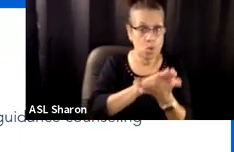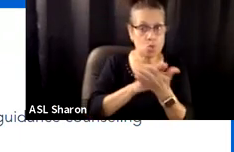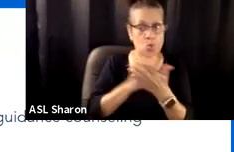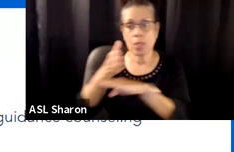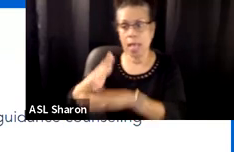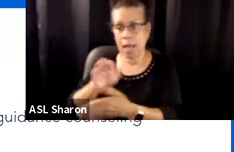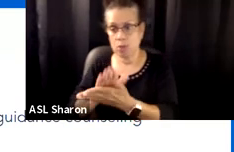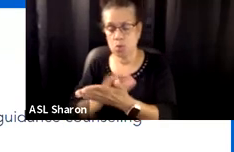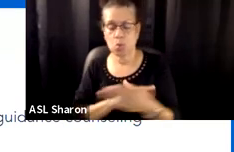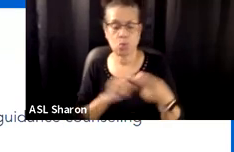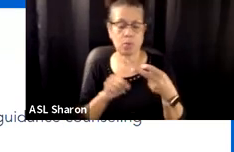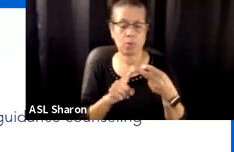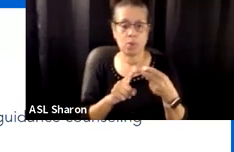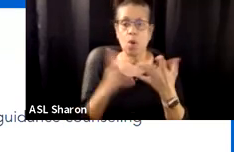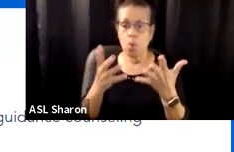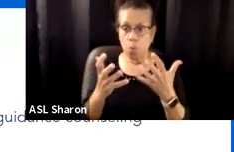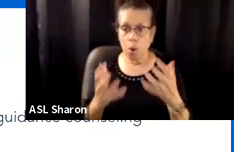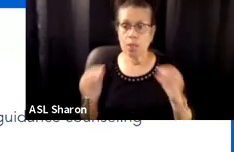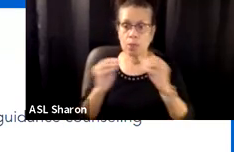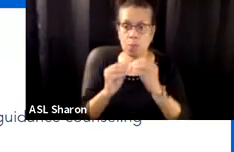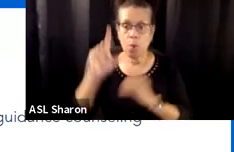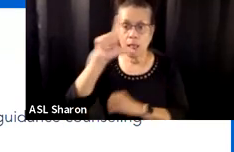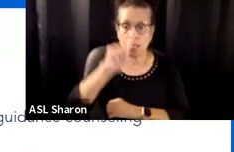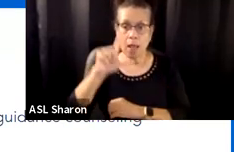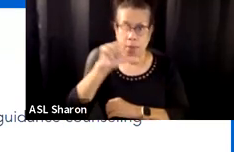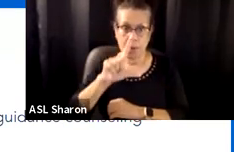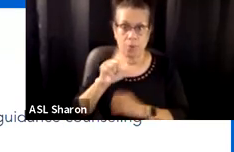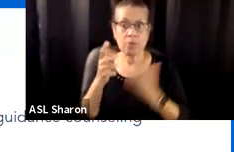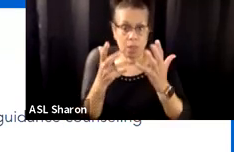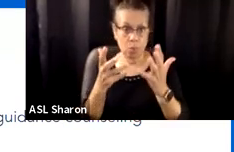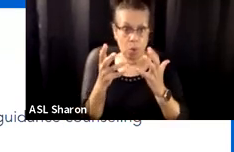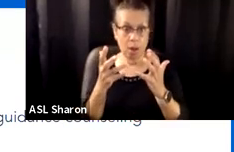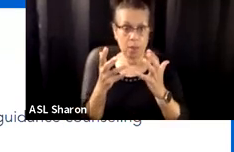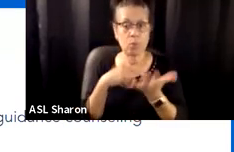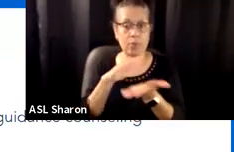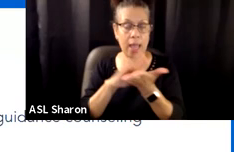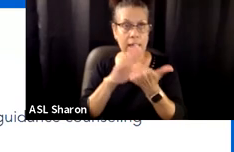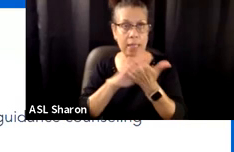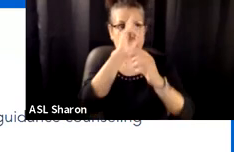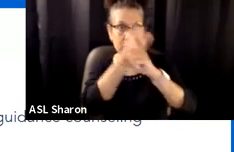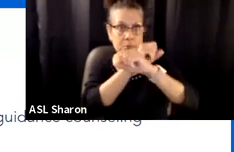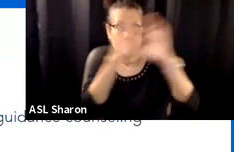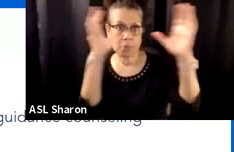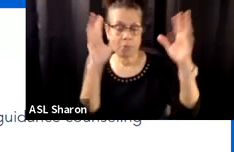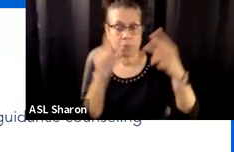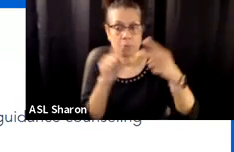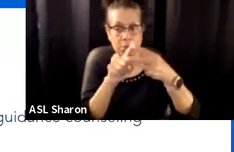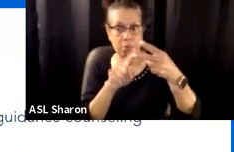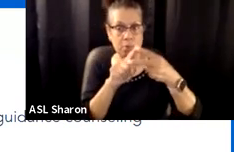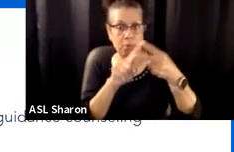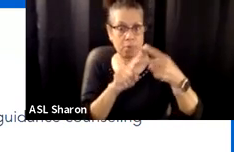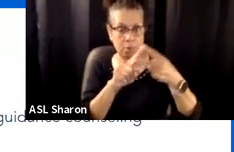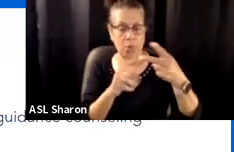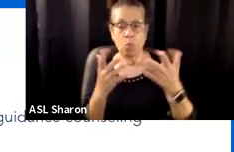was another piece of our support in our academic vision and strategic plan around increasing